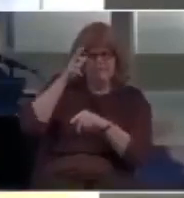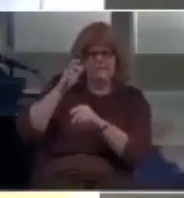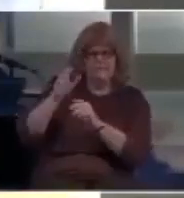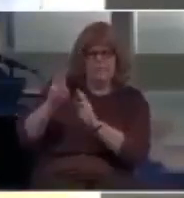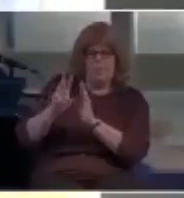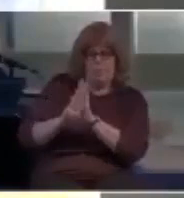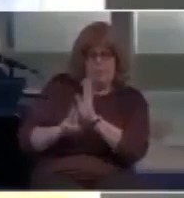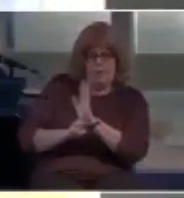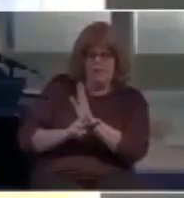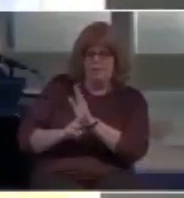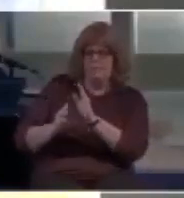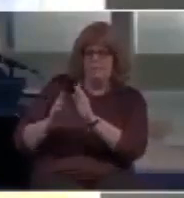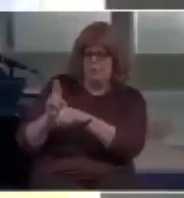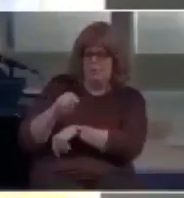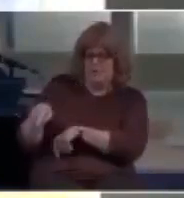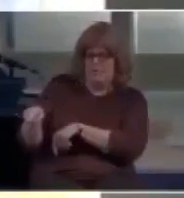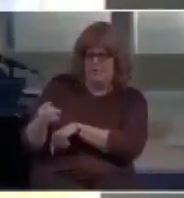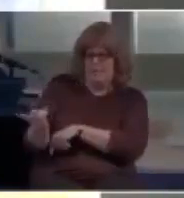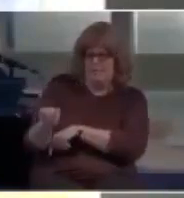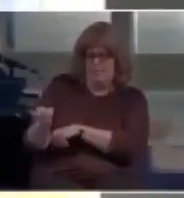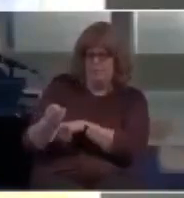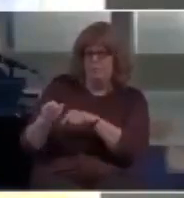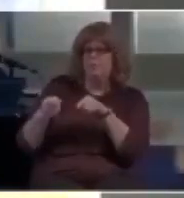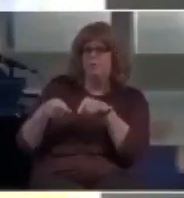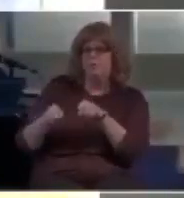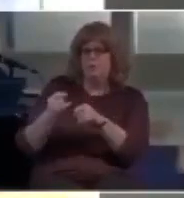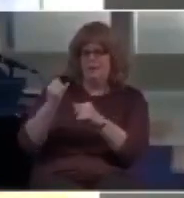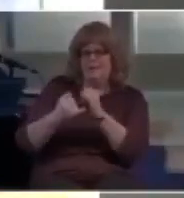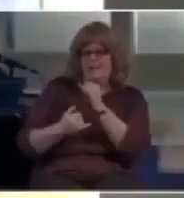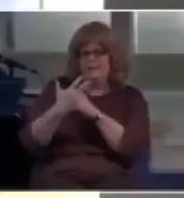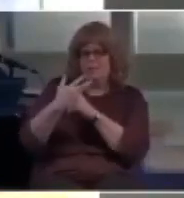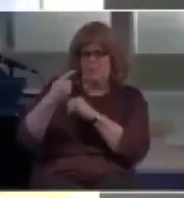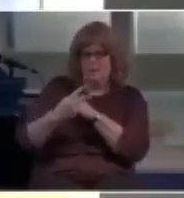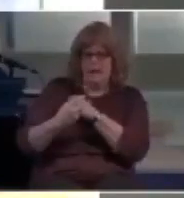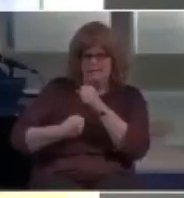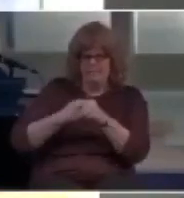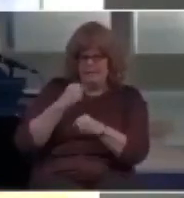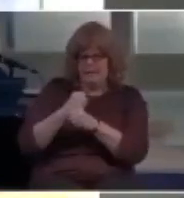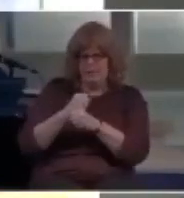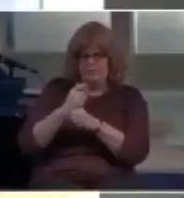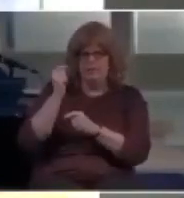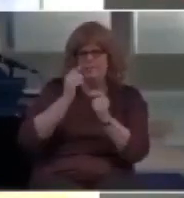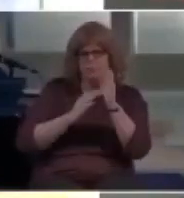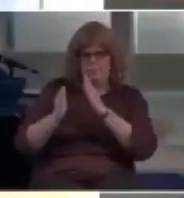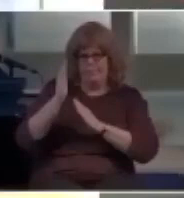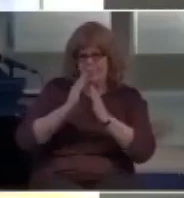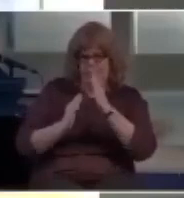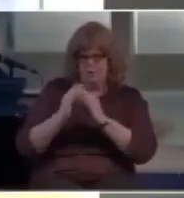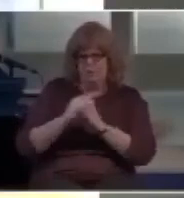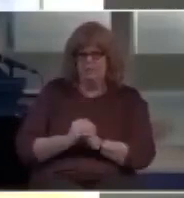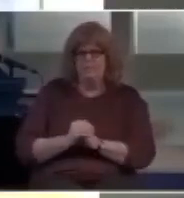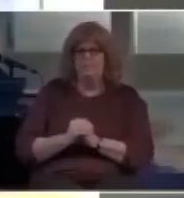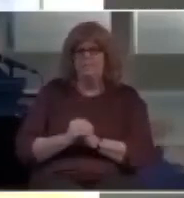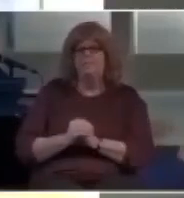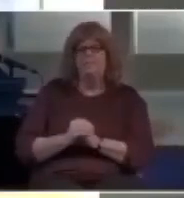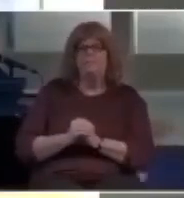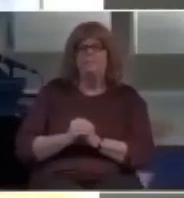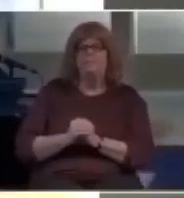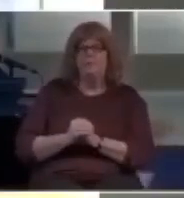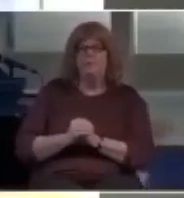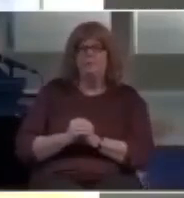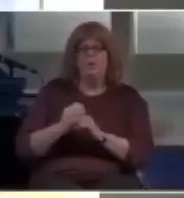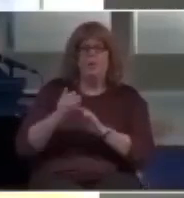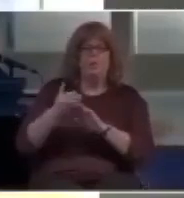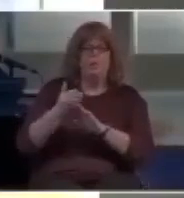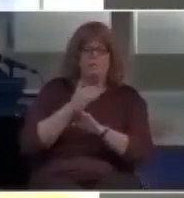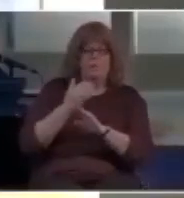earth, particularly during the last 3.5 years of the tribulation period. And so again, before we get